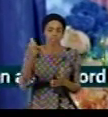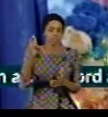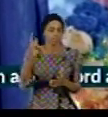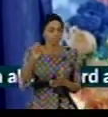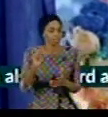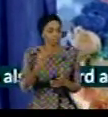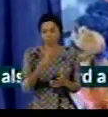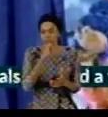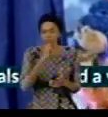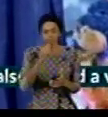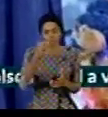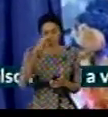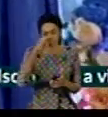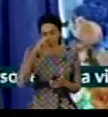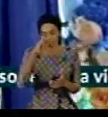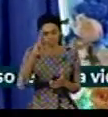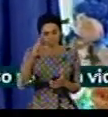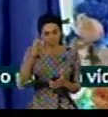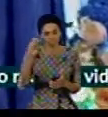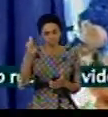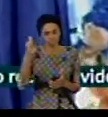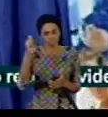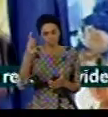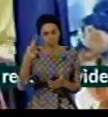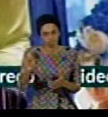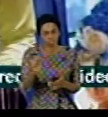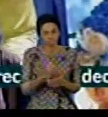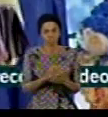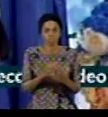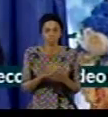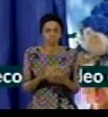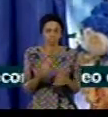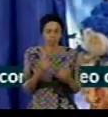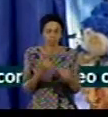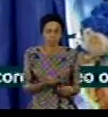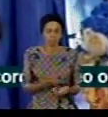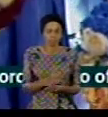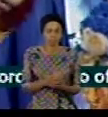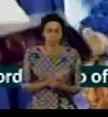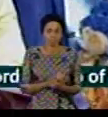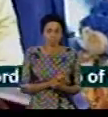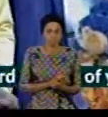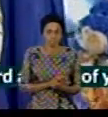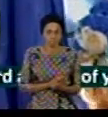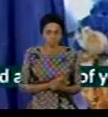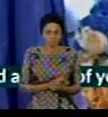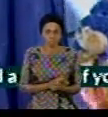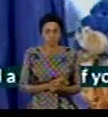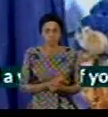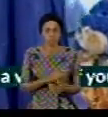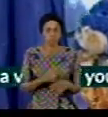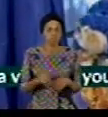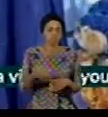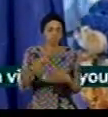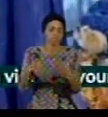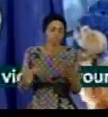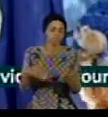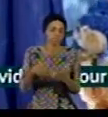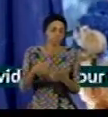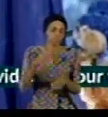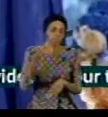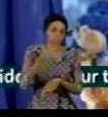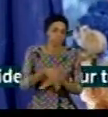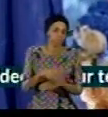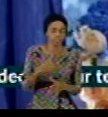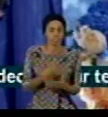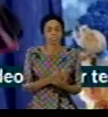if I came out around one to the altar I find out that the pool is already there so I now was beginning to